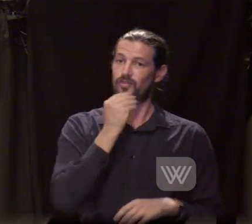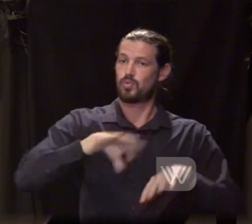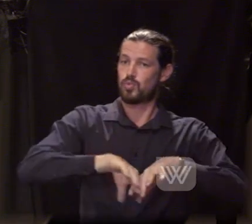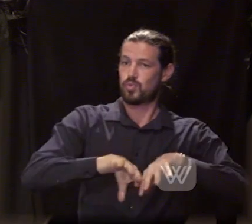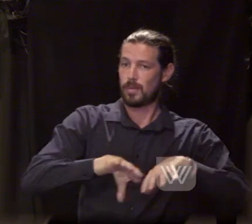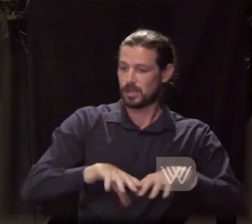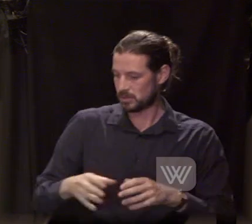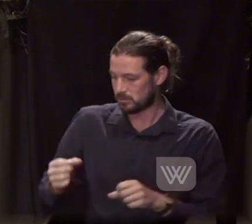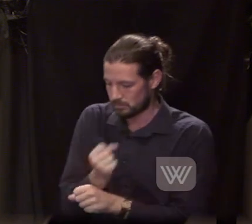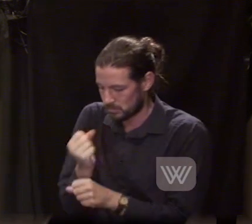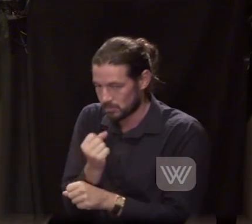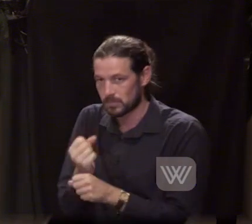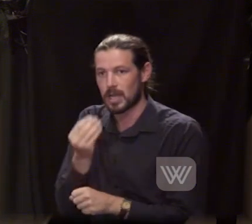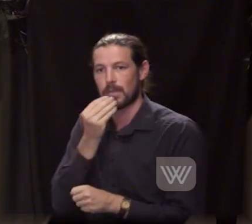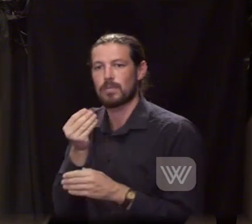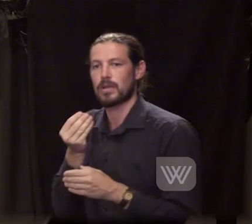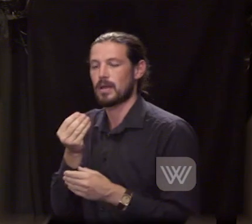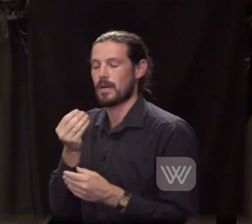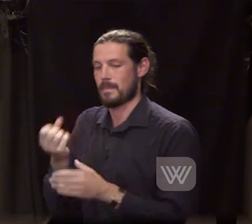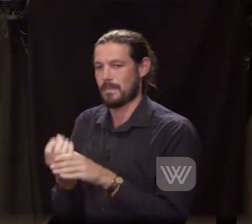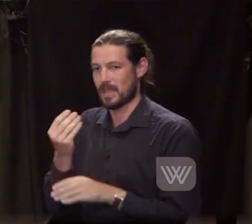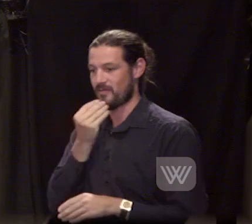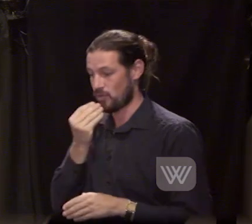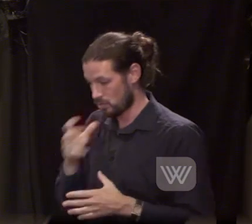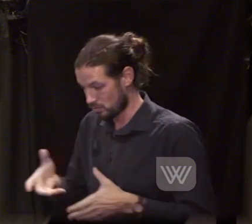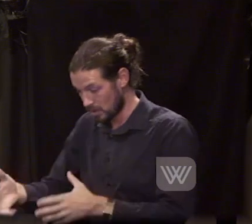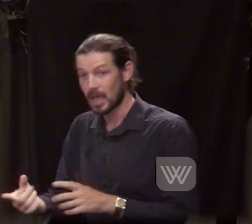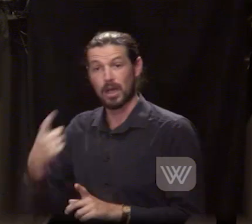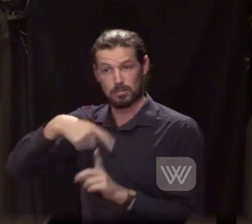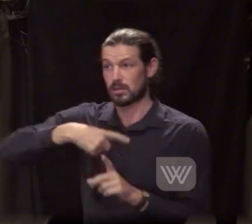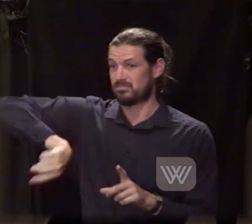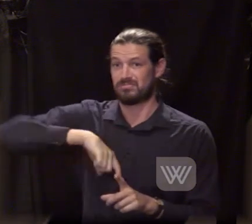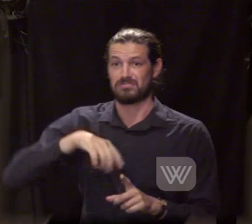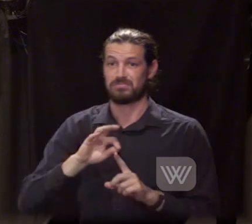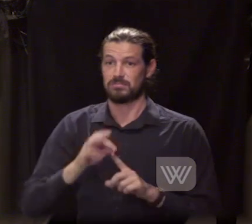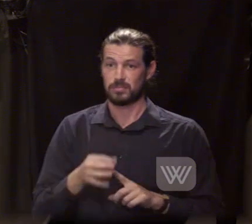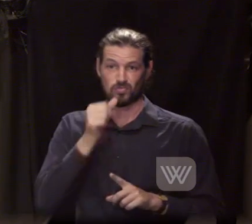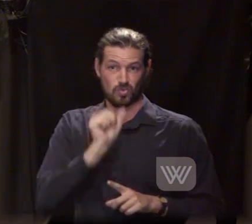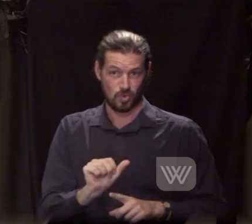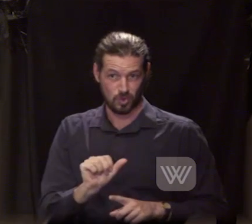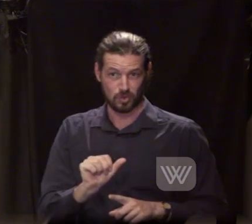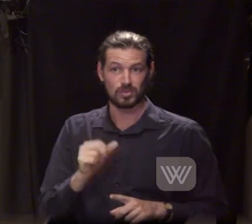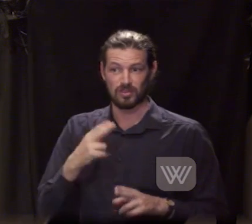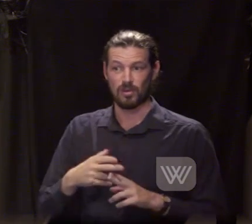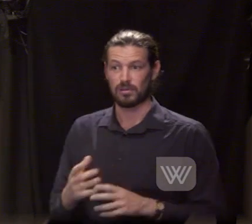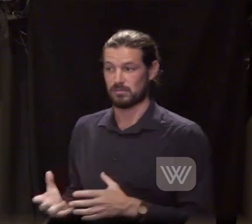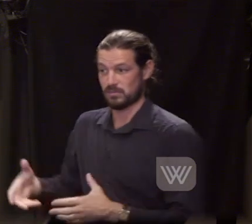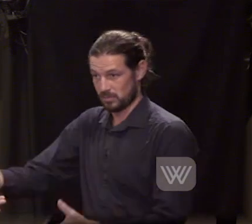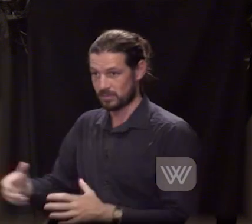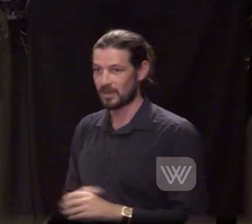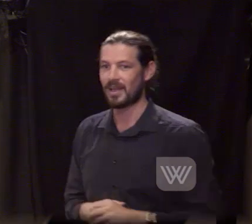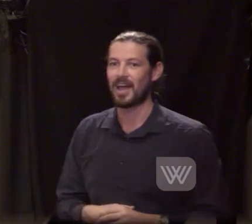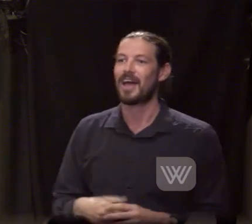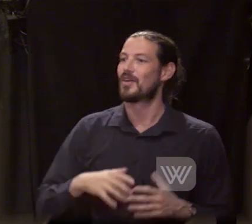the plants. We also did use our own urine for fertilizer, and I now have a whole bunch of parents in Montana that are really mad at me for